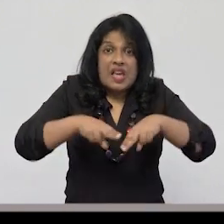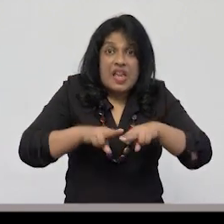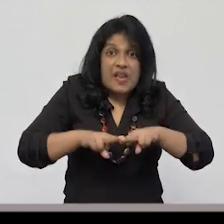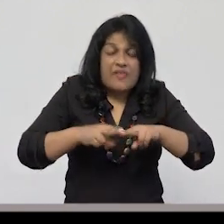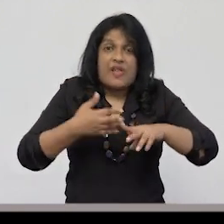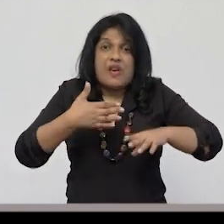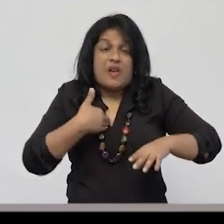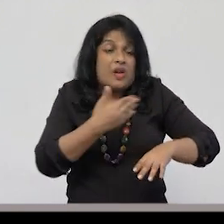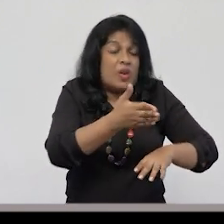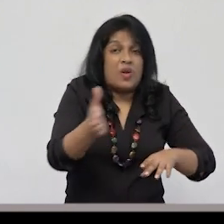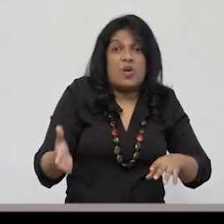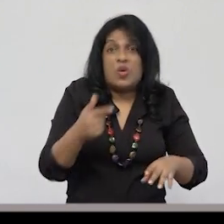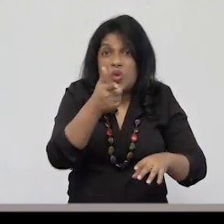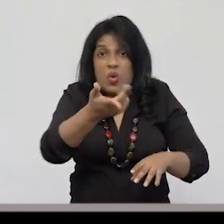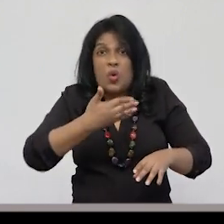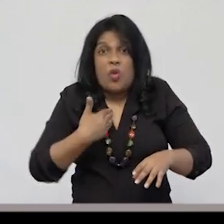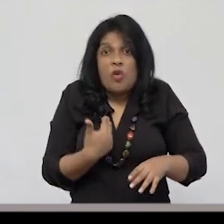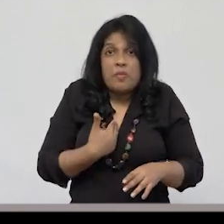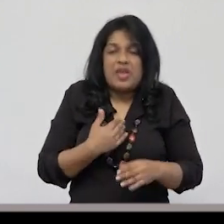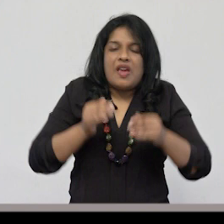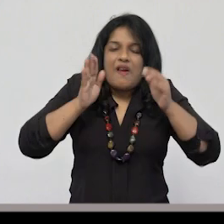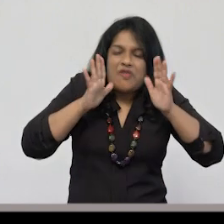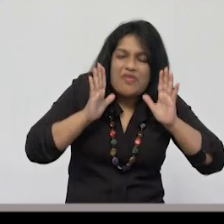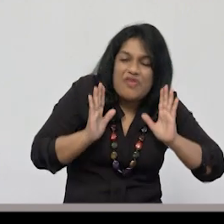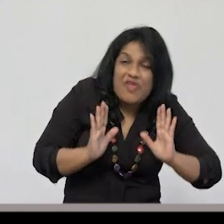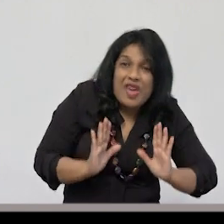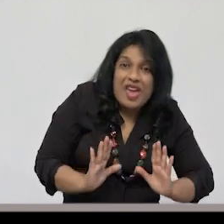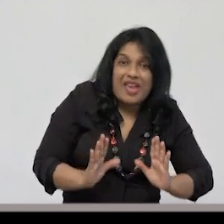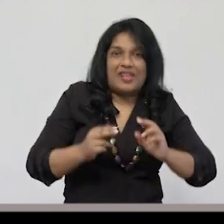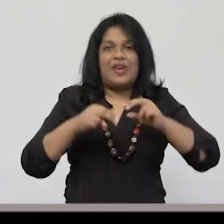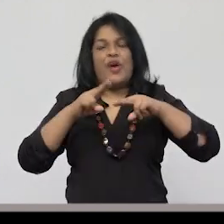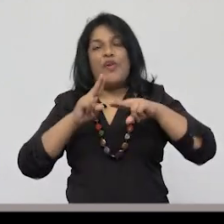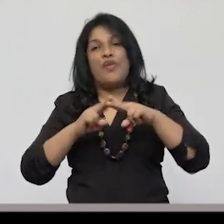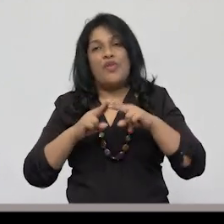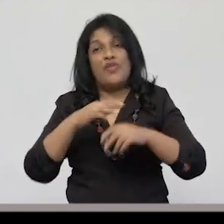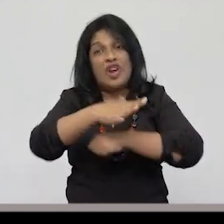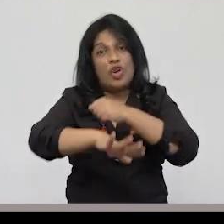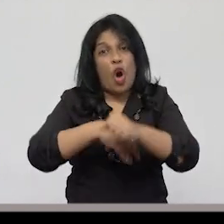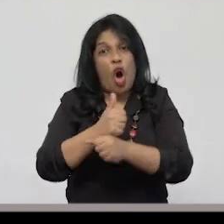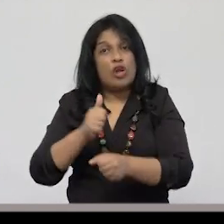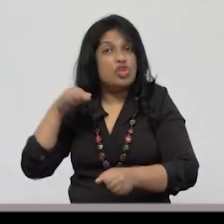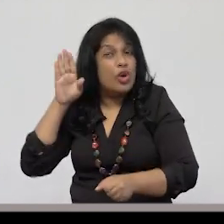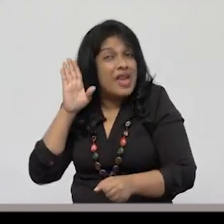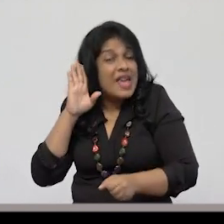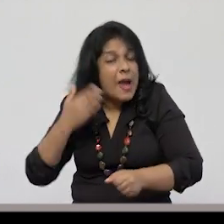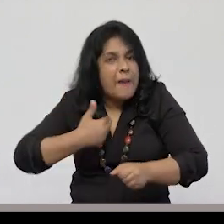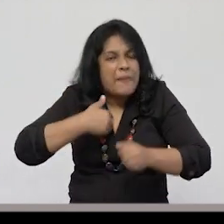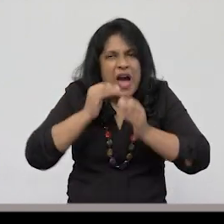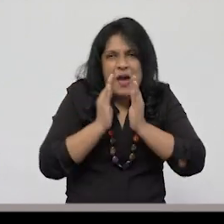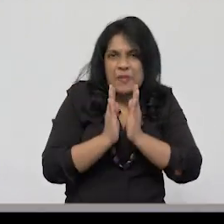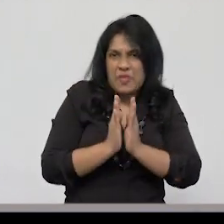soar like eagles. They run and don't get tired. They walk and don't lag behind.